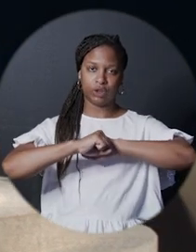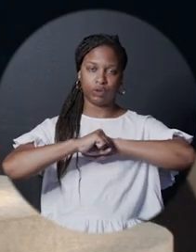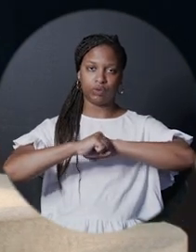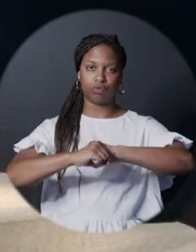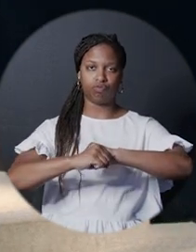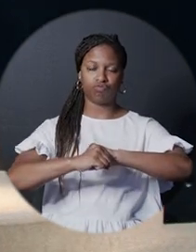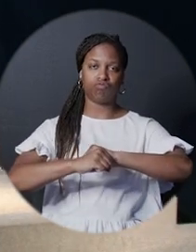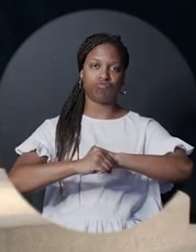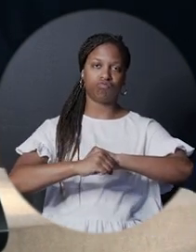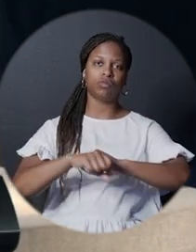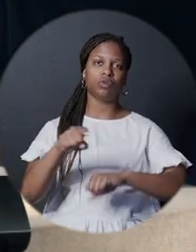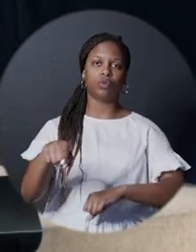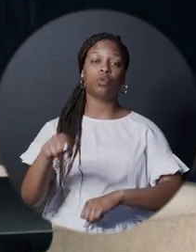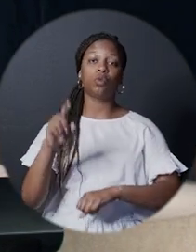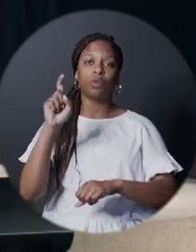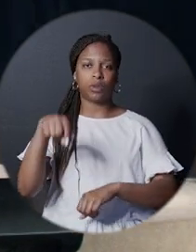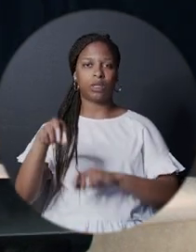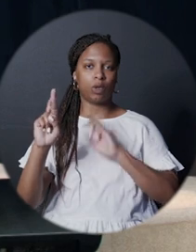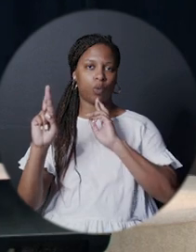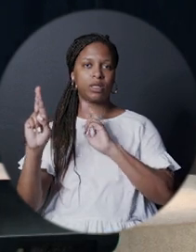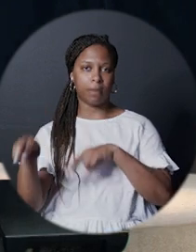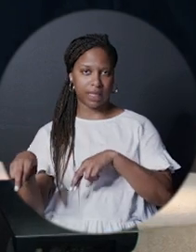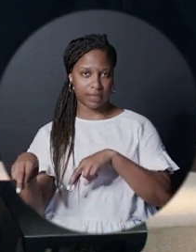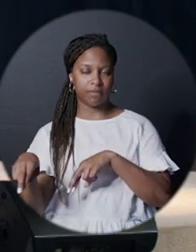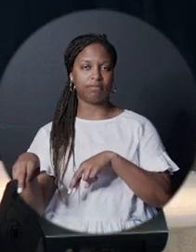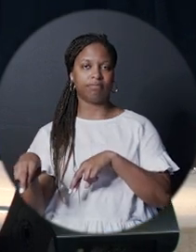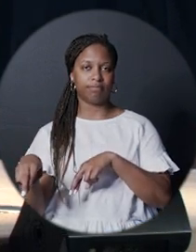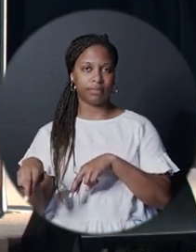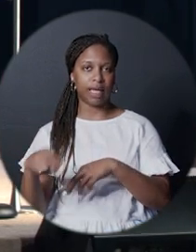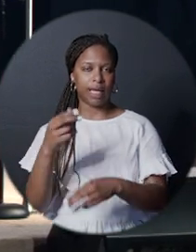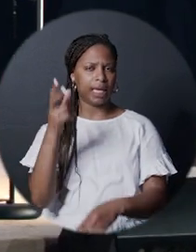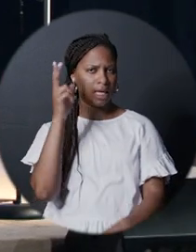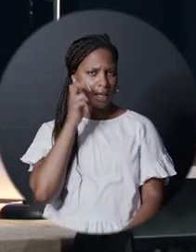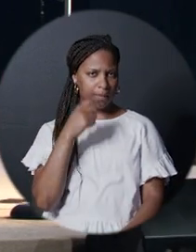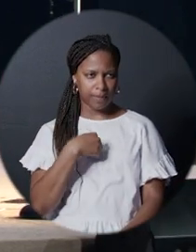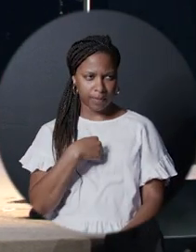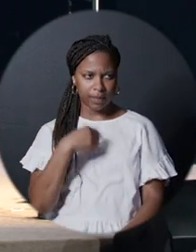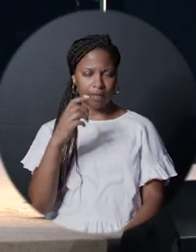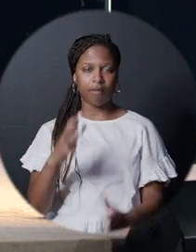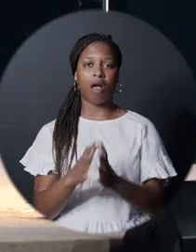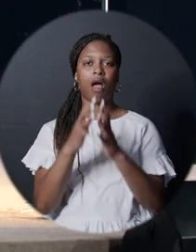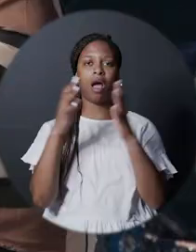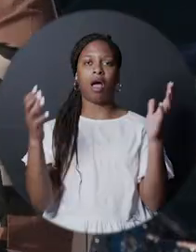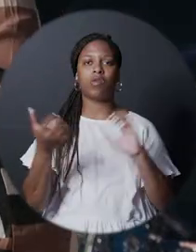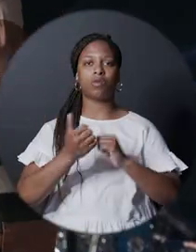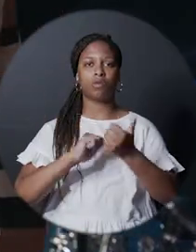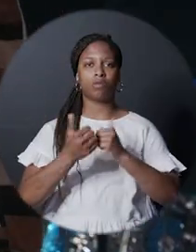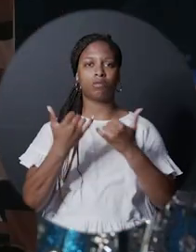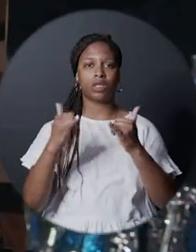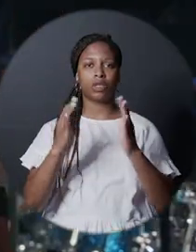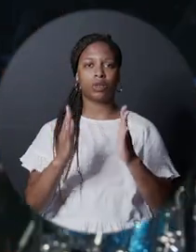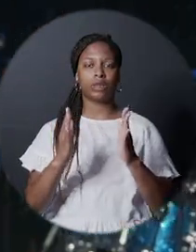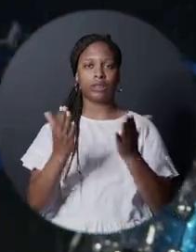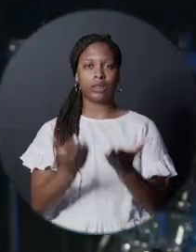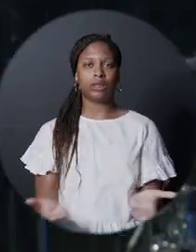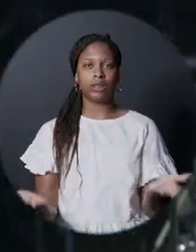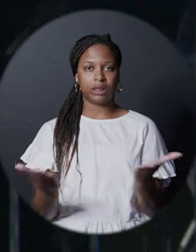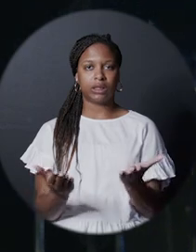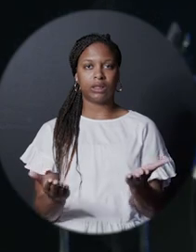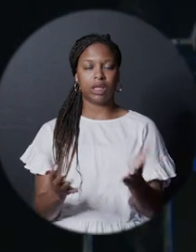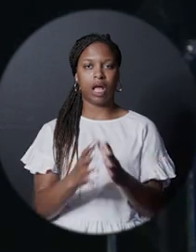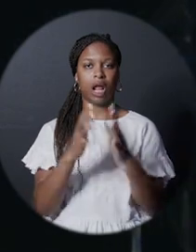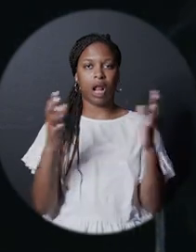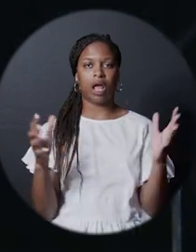of defensiveness as opposed to responsiveness. Hear me well. Now, look, I got a lot of sports players in